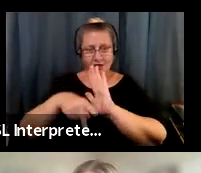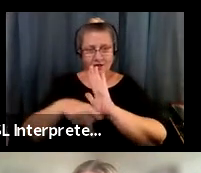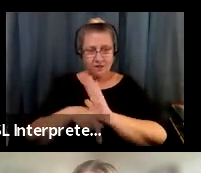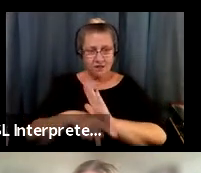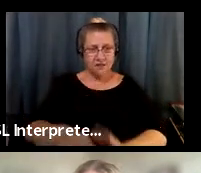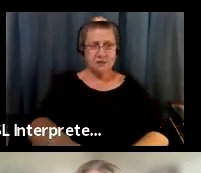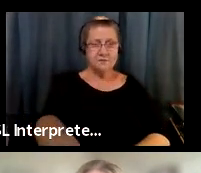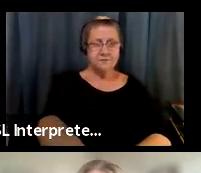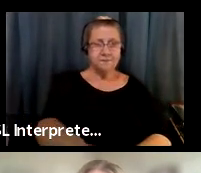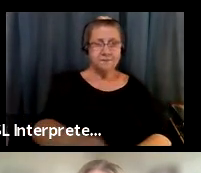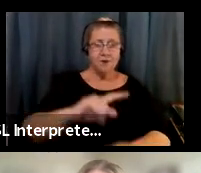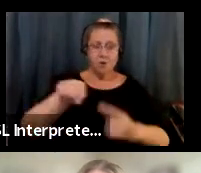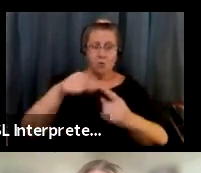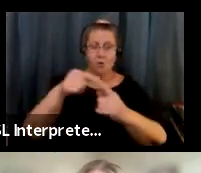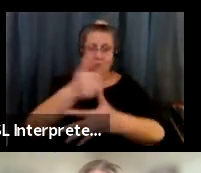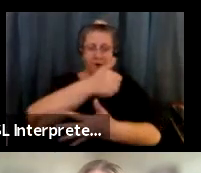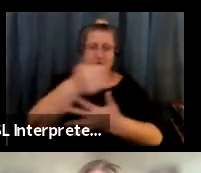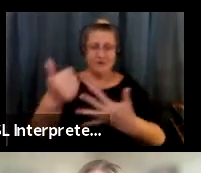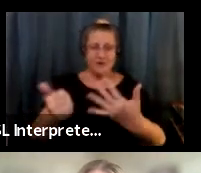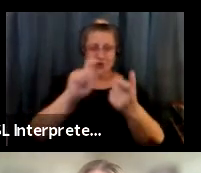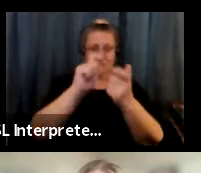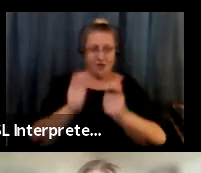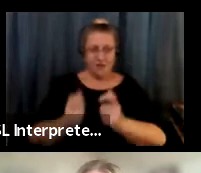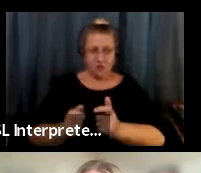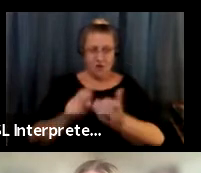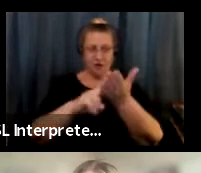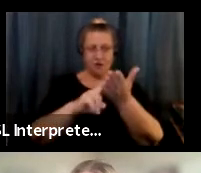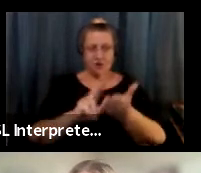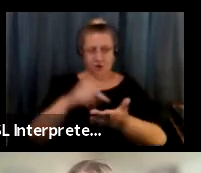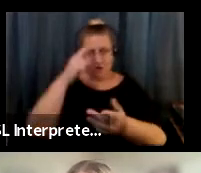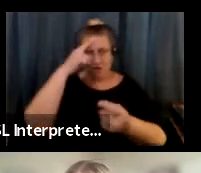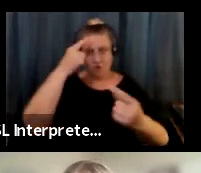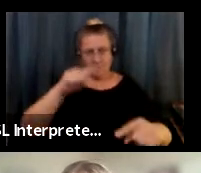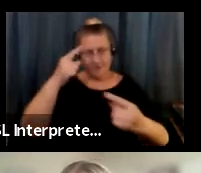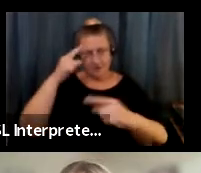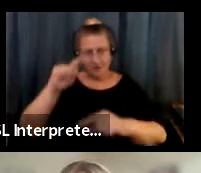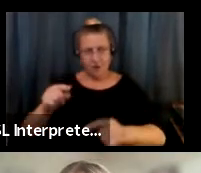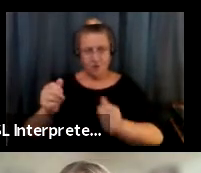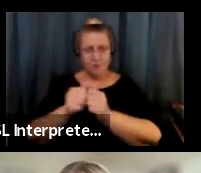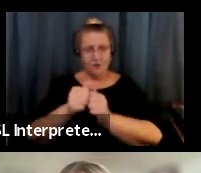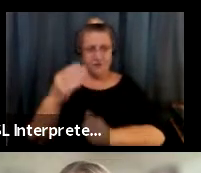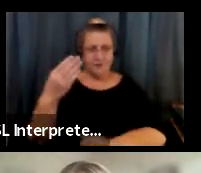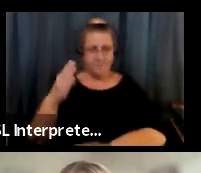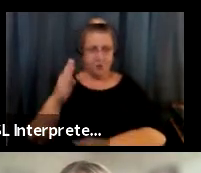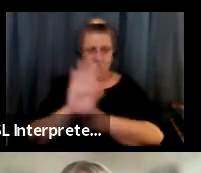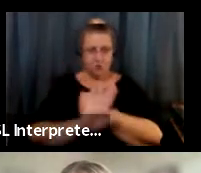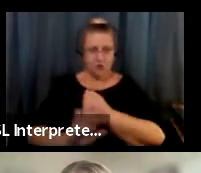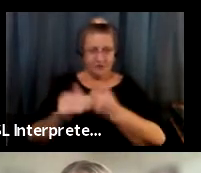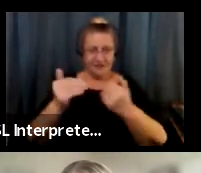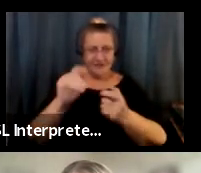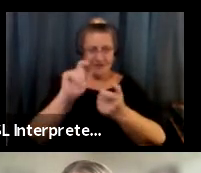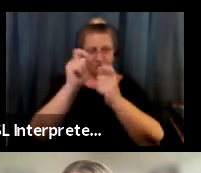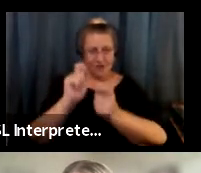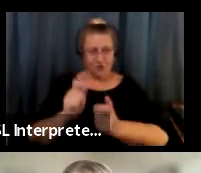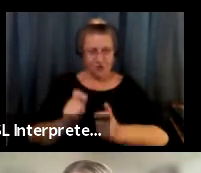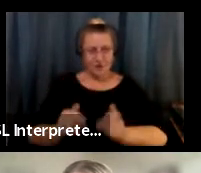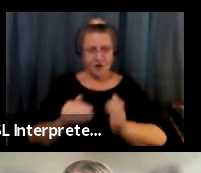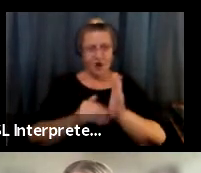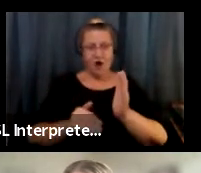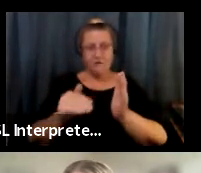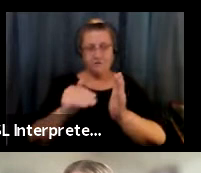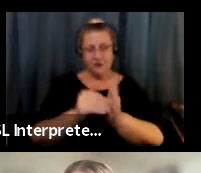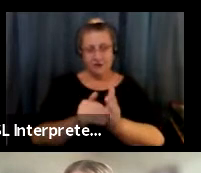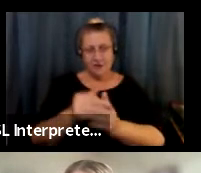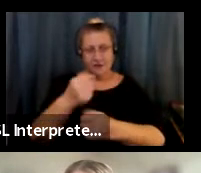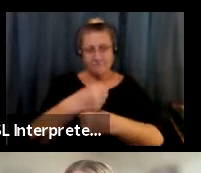of worker eligibility, the contractual agreement with Blue Shield. These changes were often made without